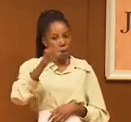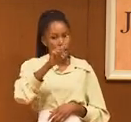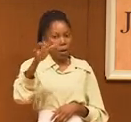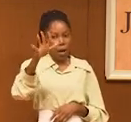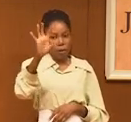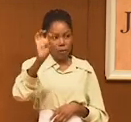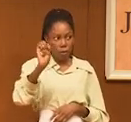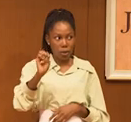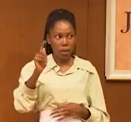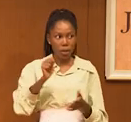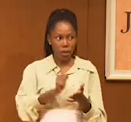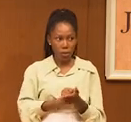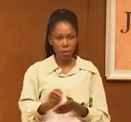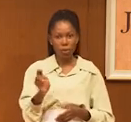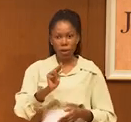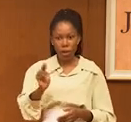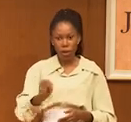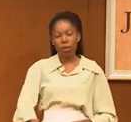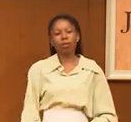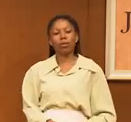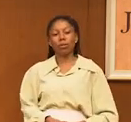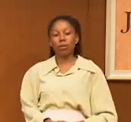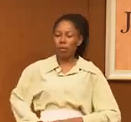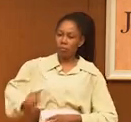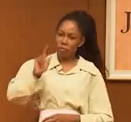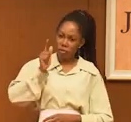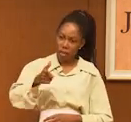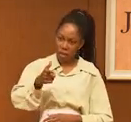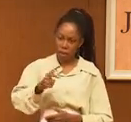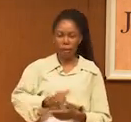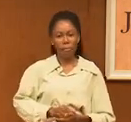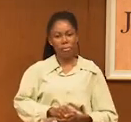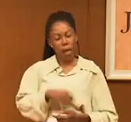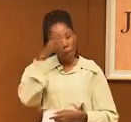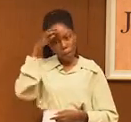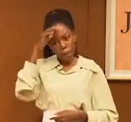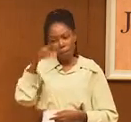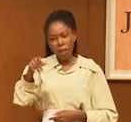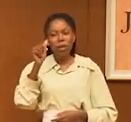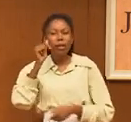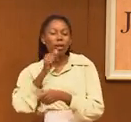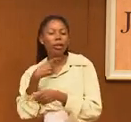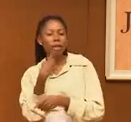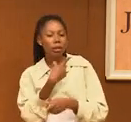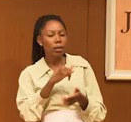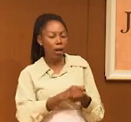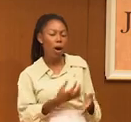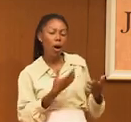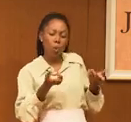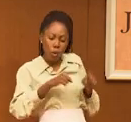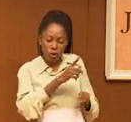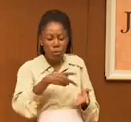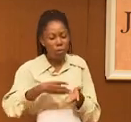naira. Then after that, I told him, okay, when are you going to give me all my money back? He just said I shouldn't